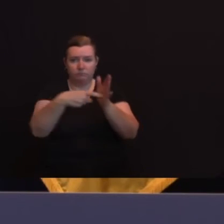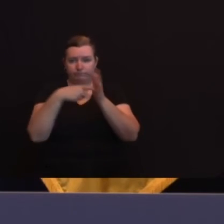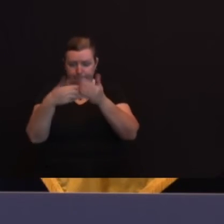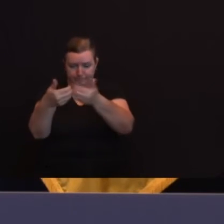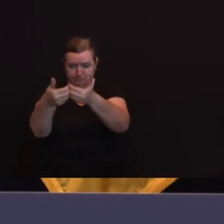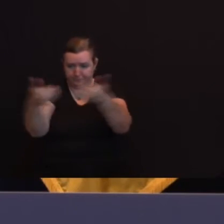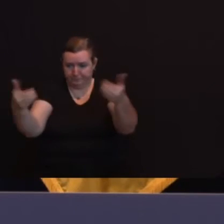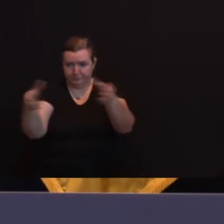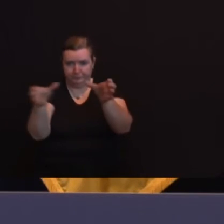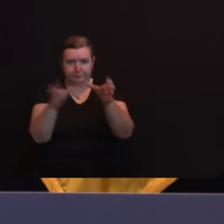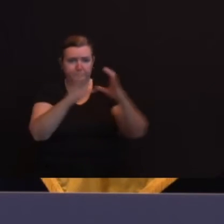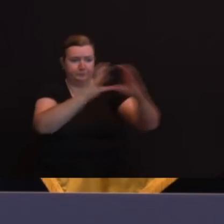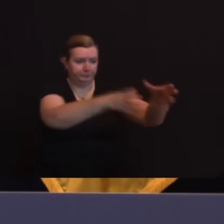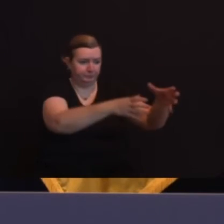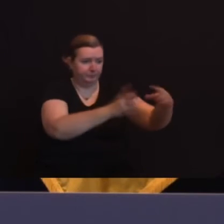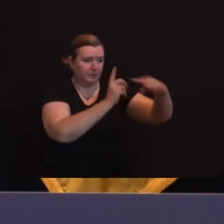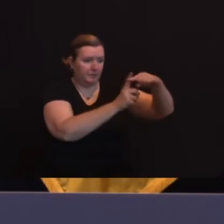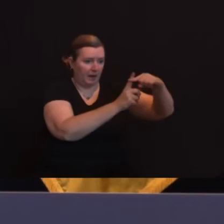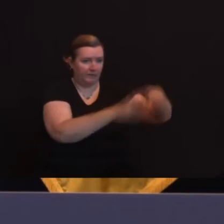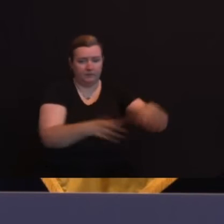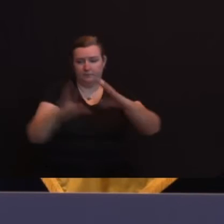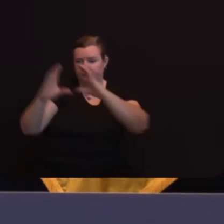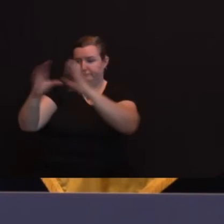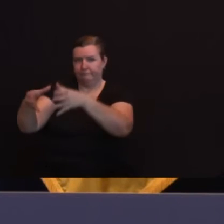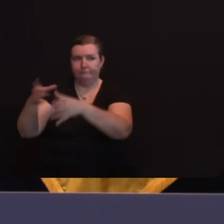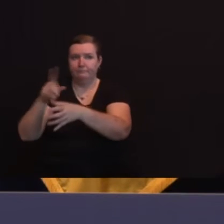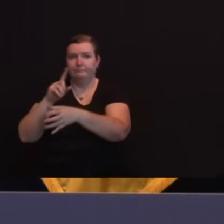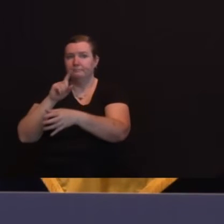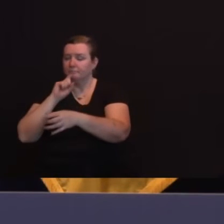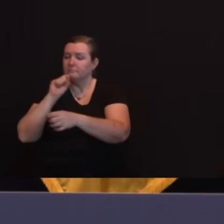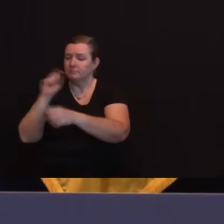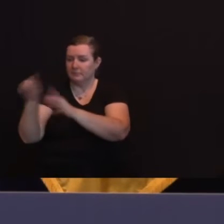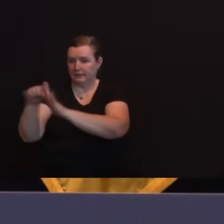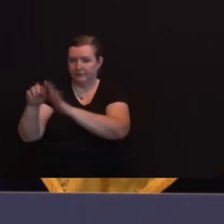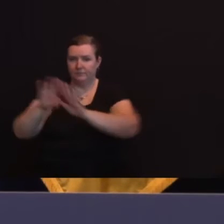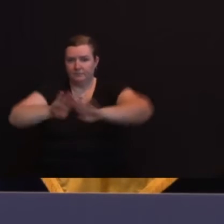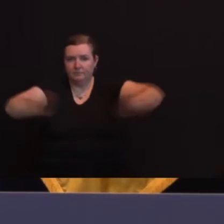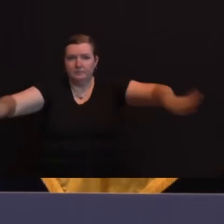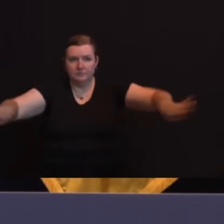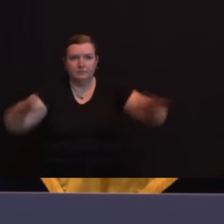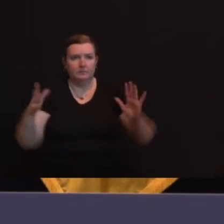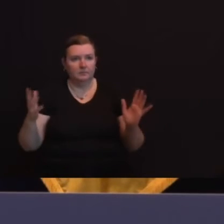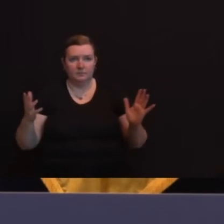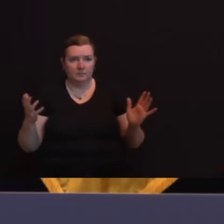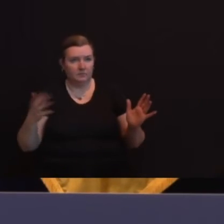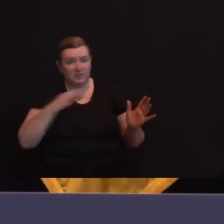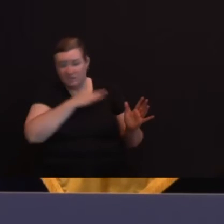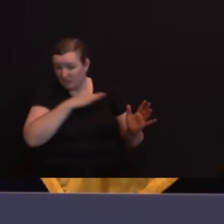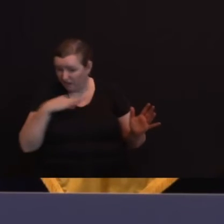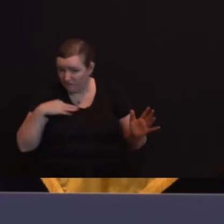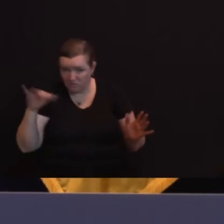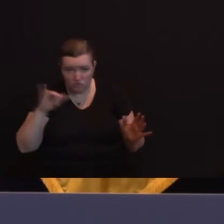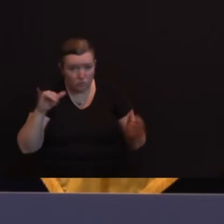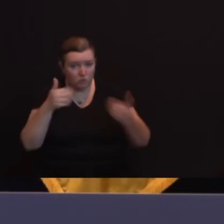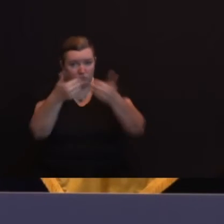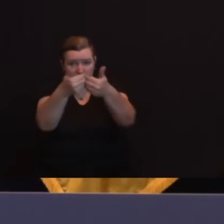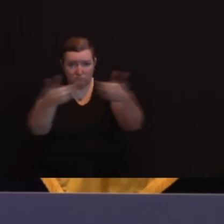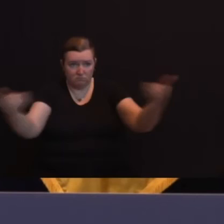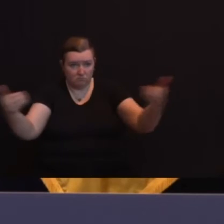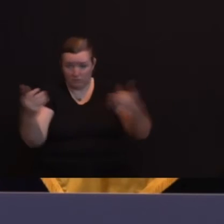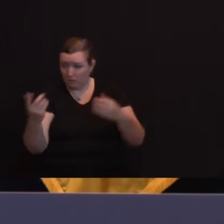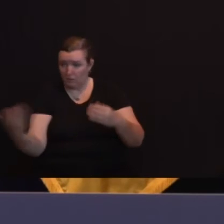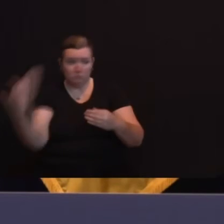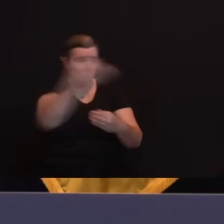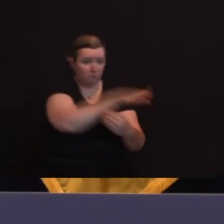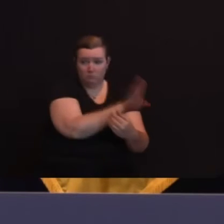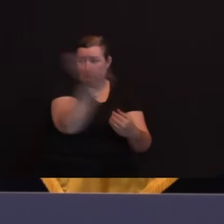patients, separating them, and separating staff as well. And thank you for going through the risks that we still have with long-term